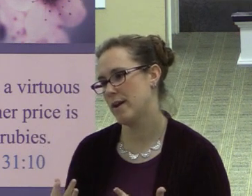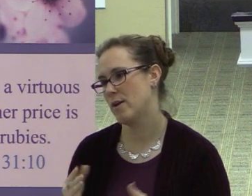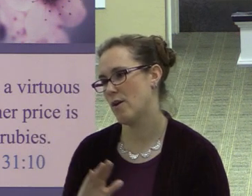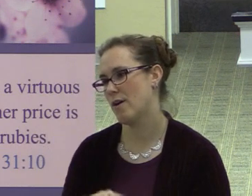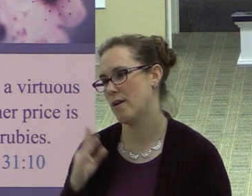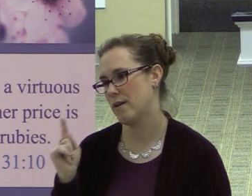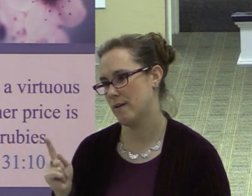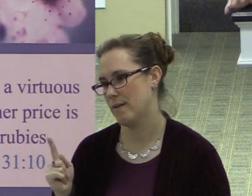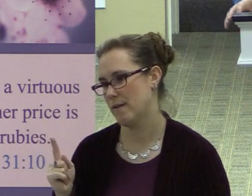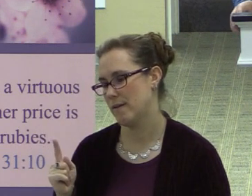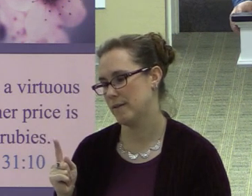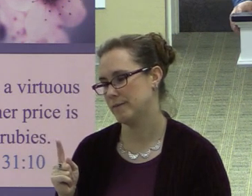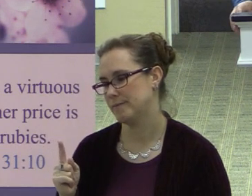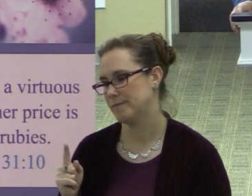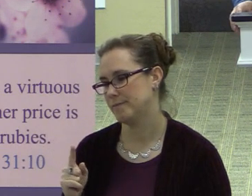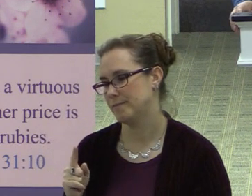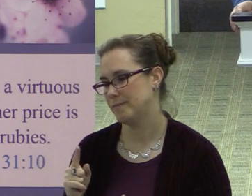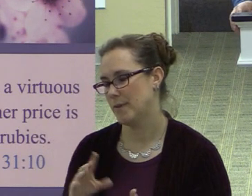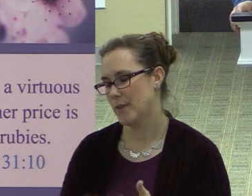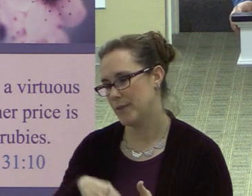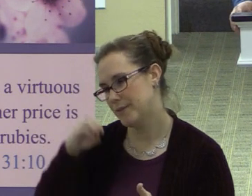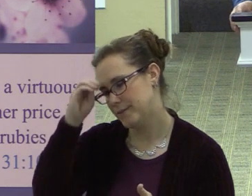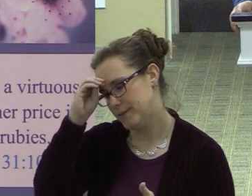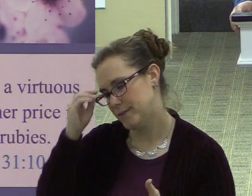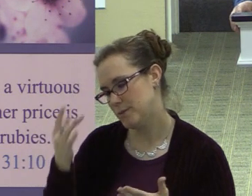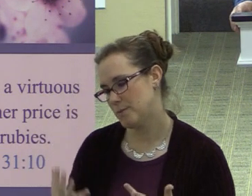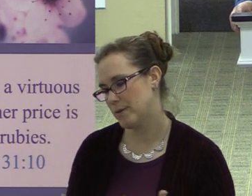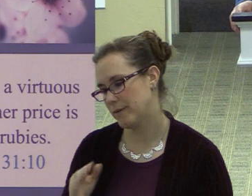Learning to wait on God.